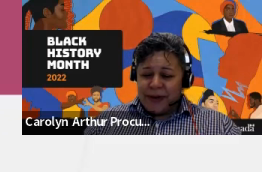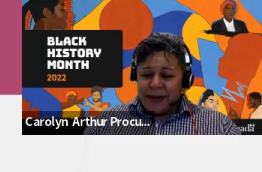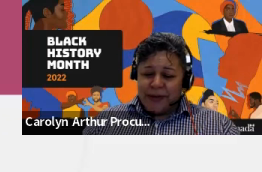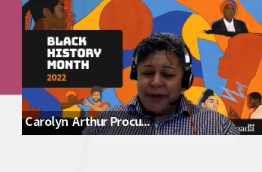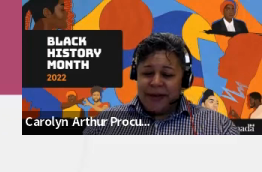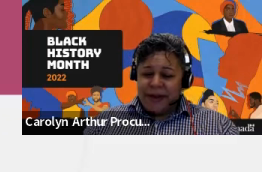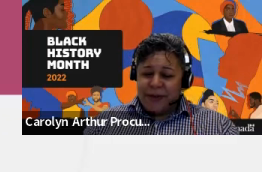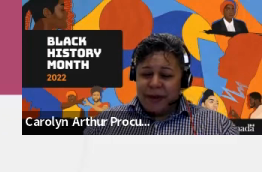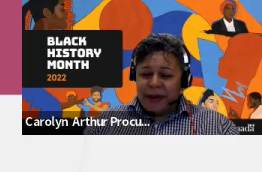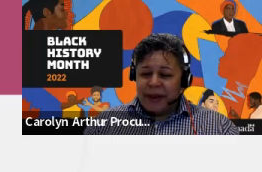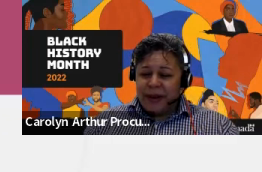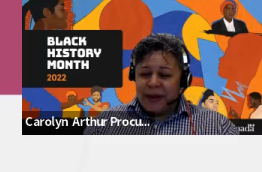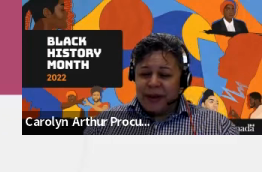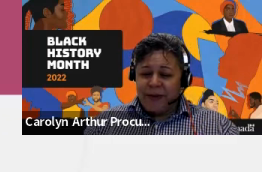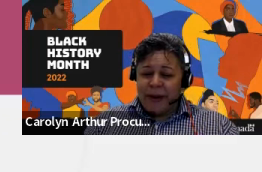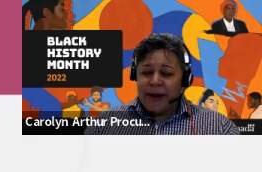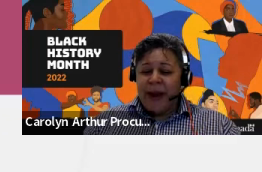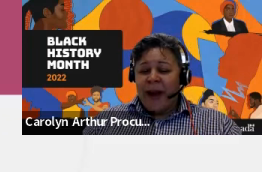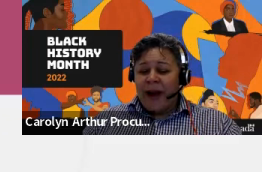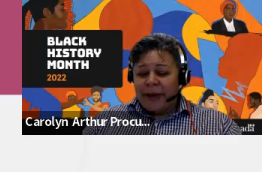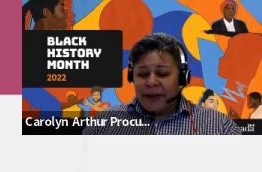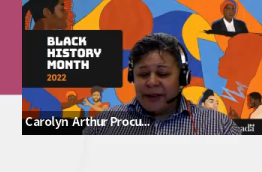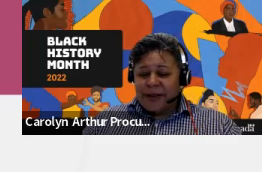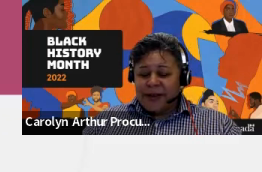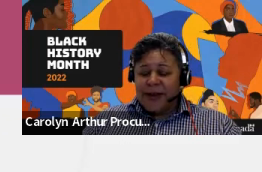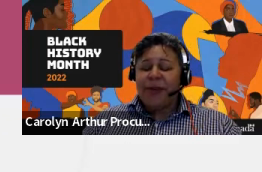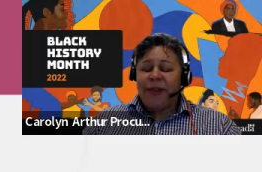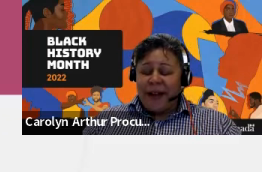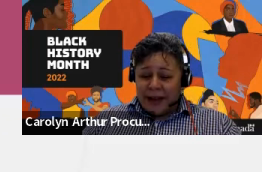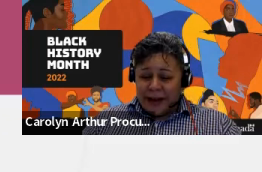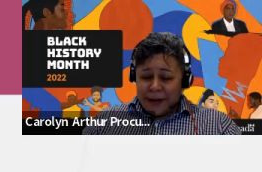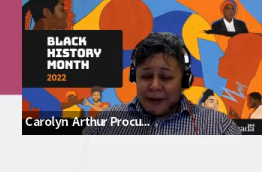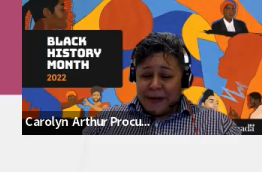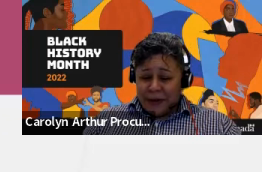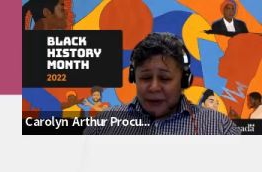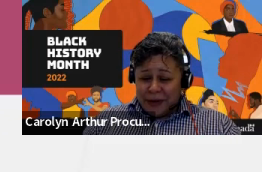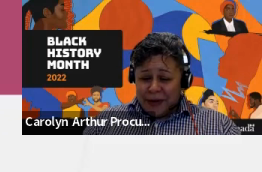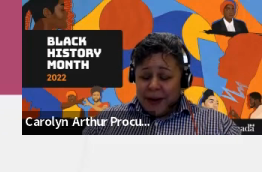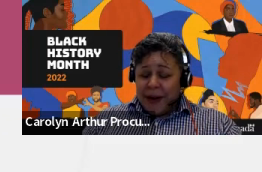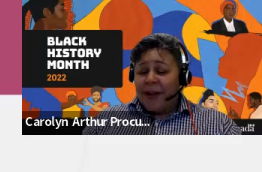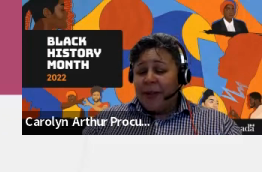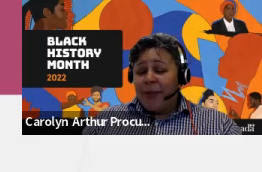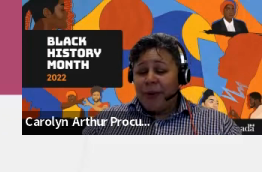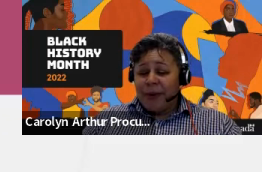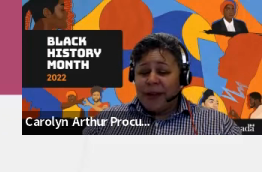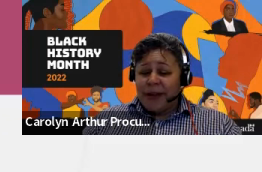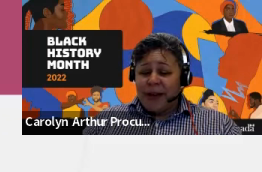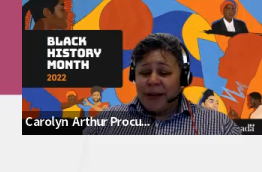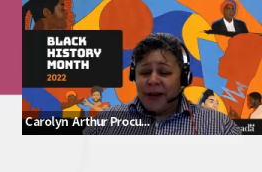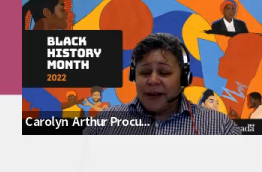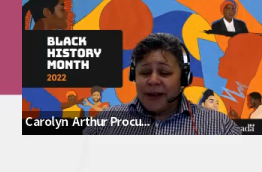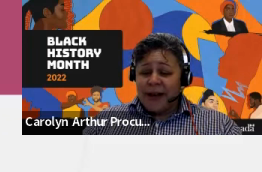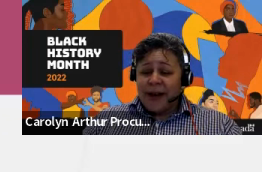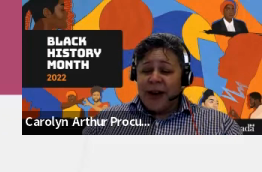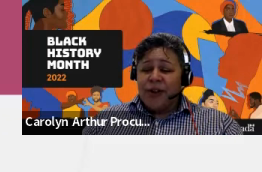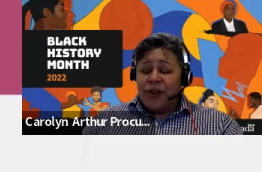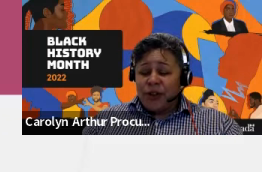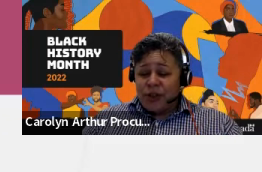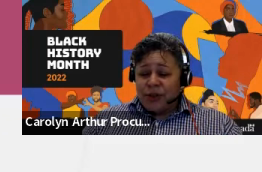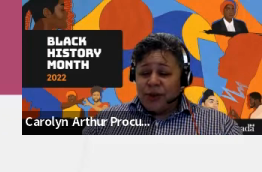for doing business with the government. I'm gonna simplify that even further. The important thing here is